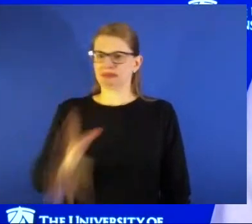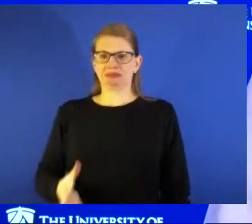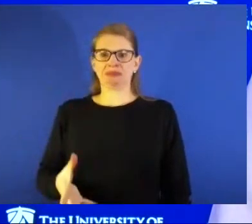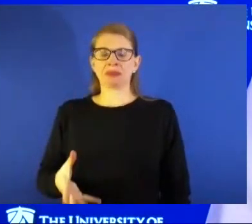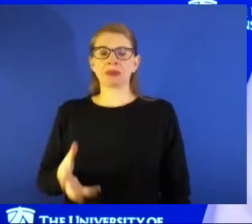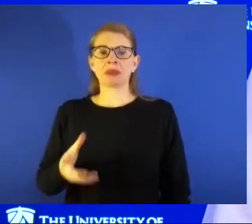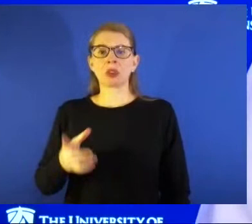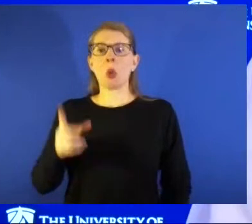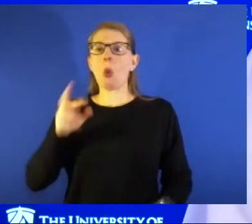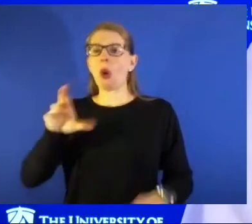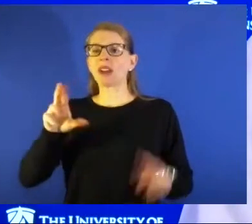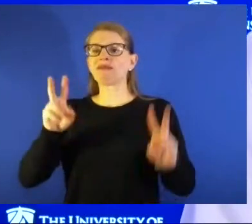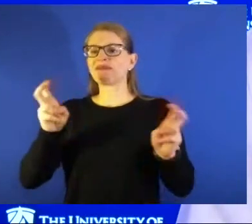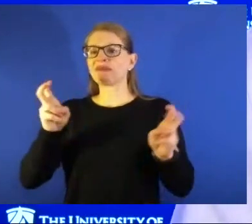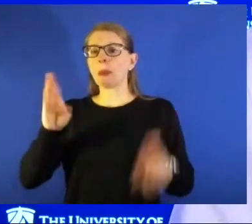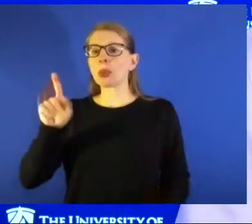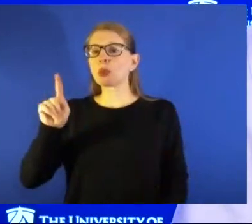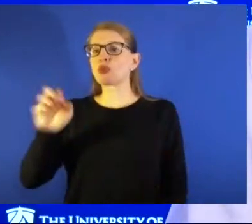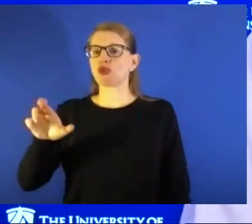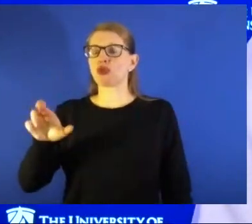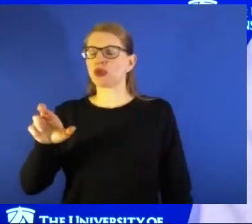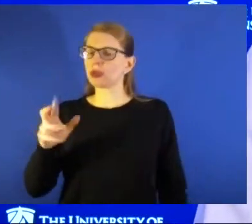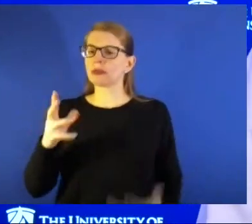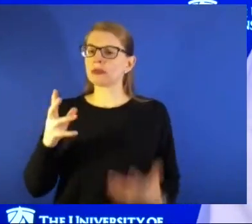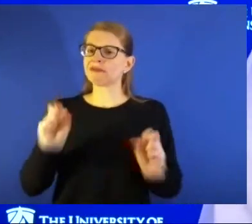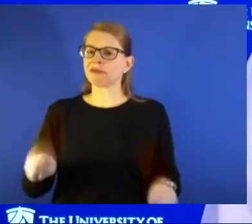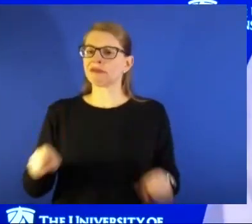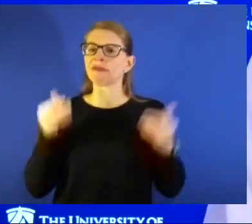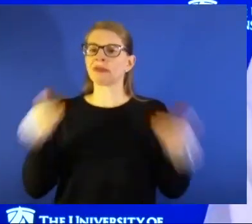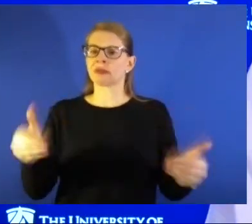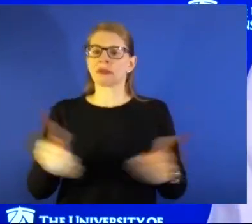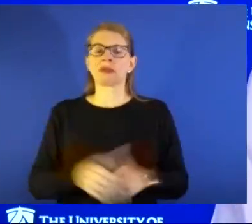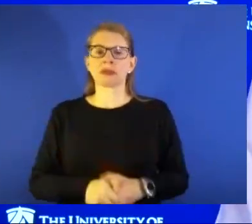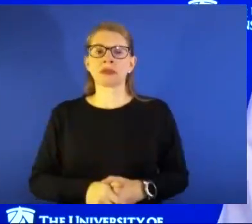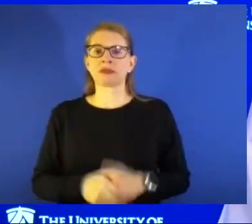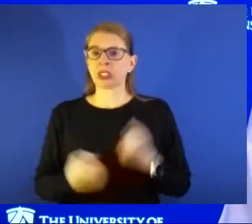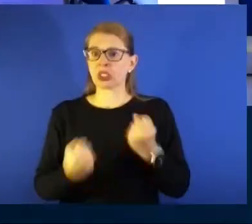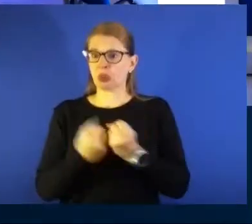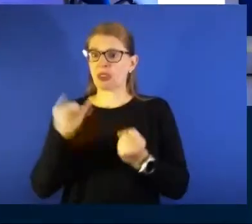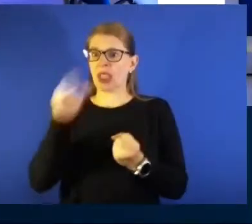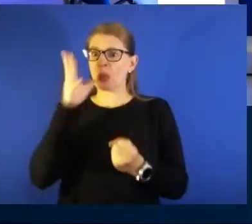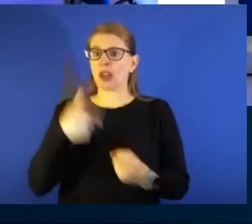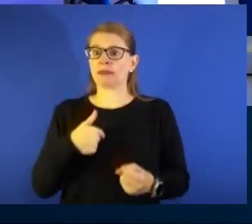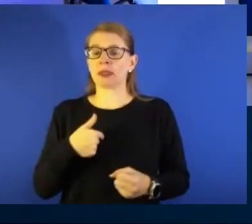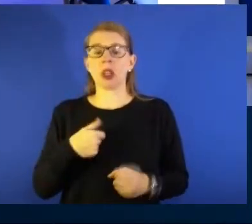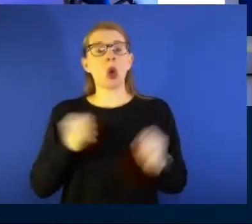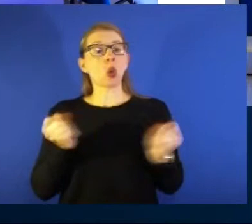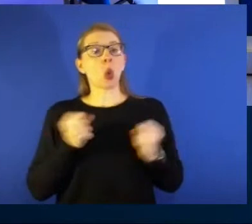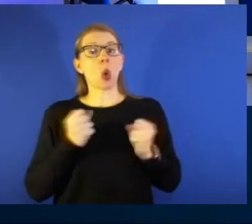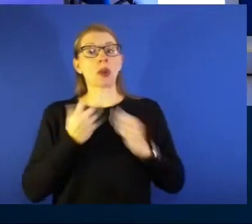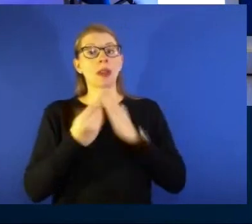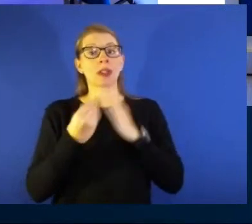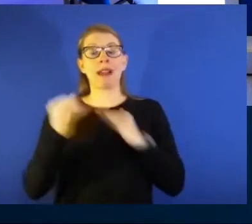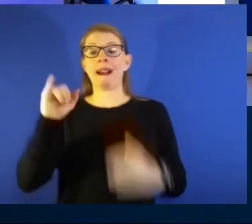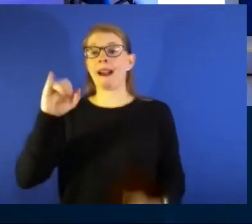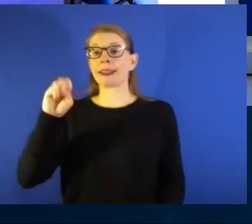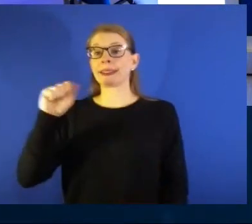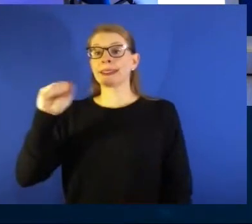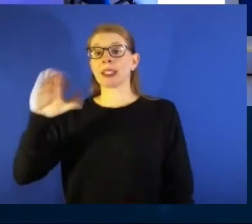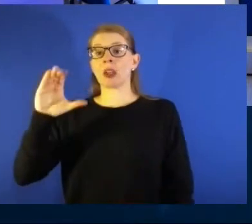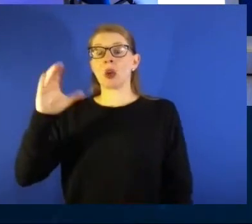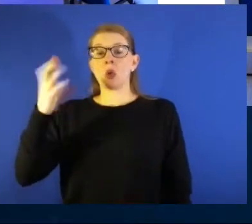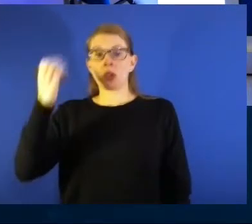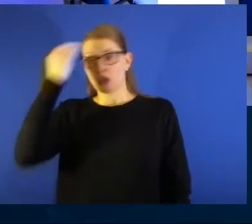booster, that's reasonable too. And I would certainly support that. All right, it's cold out. Isaac wants to know, will it ever be safe to go to the gym